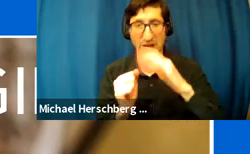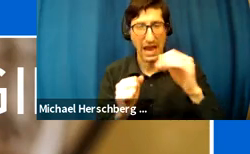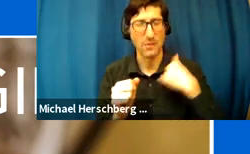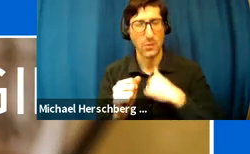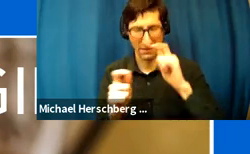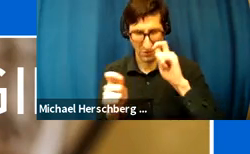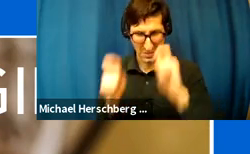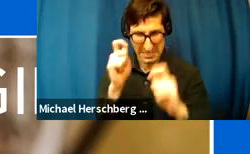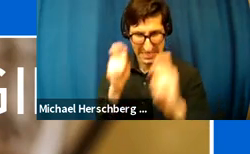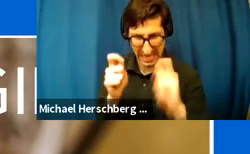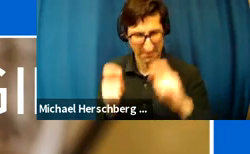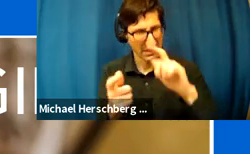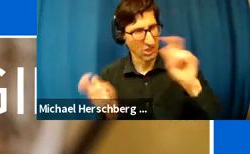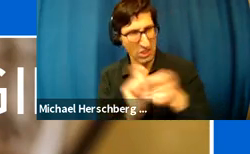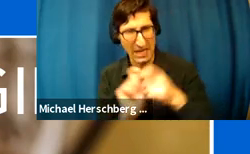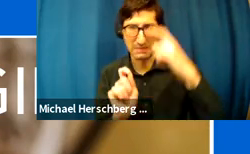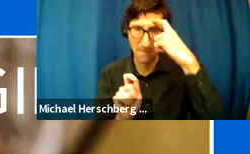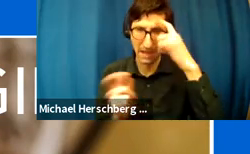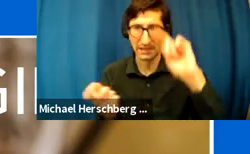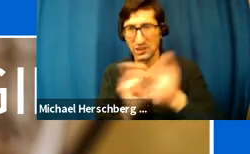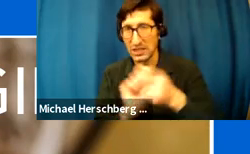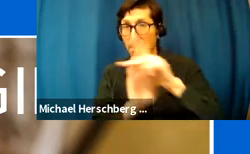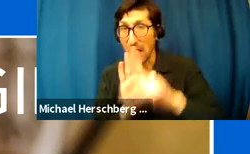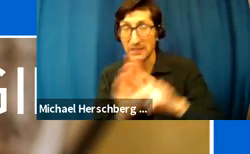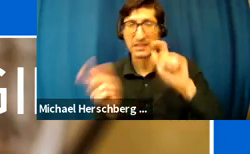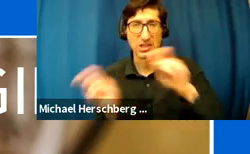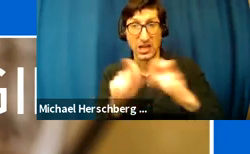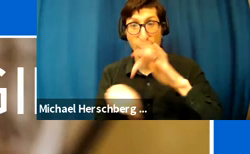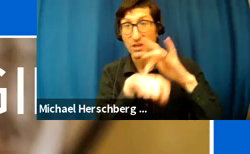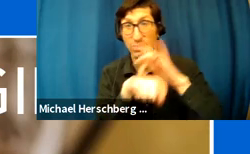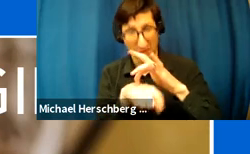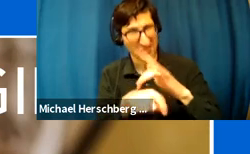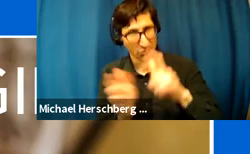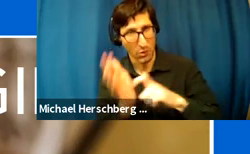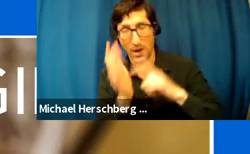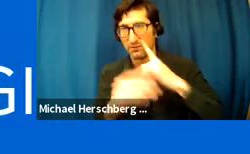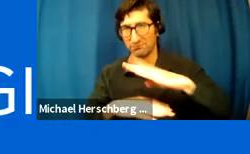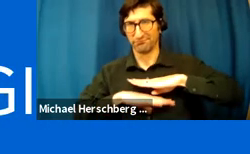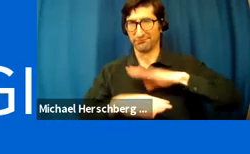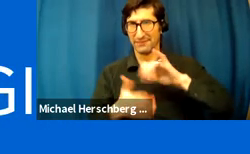the minds, policies, and resources that's taken to fulfill this vision.